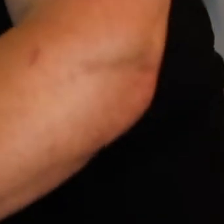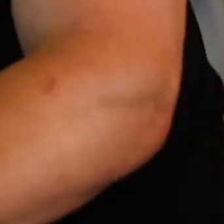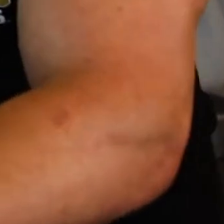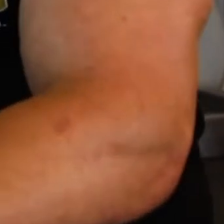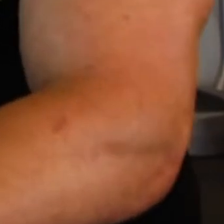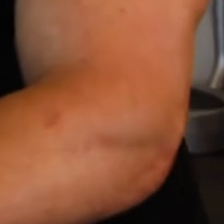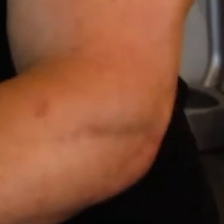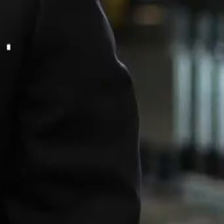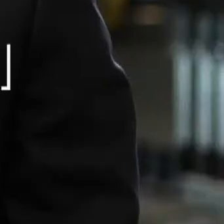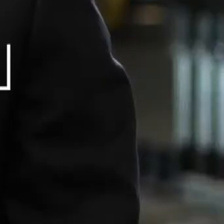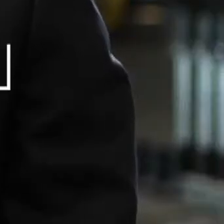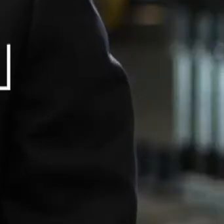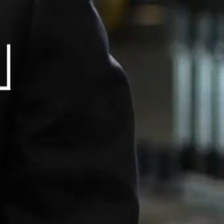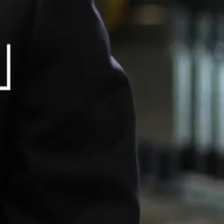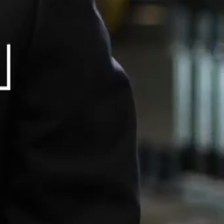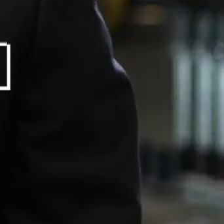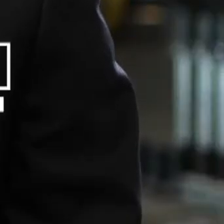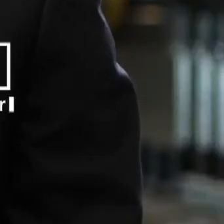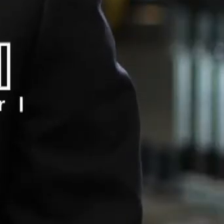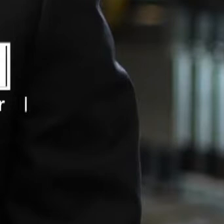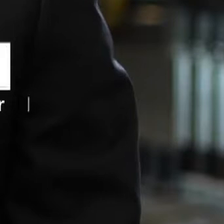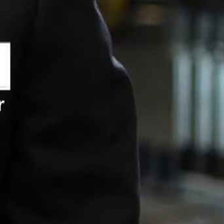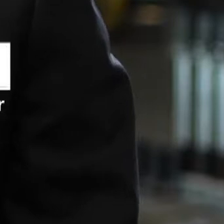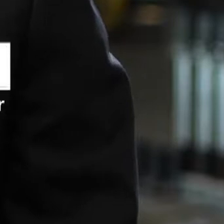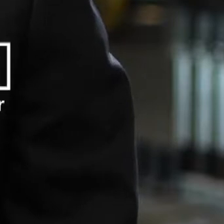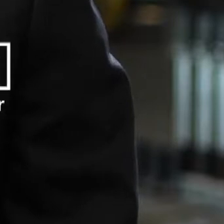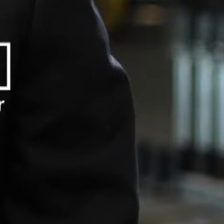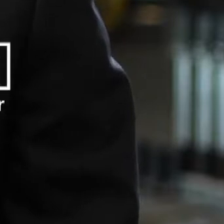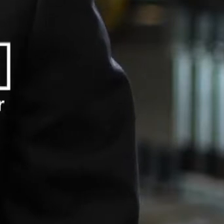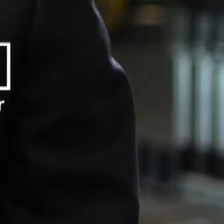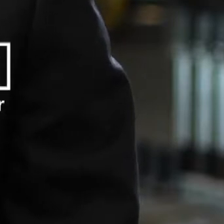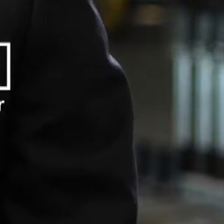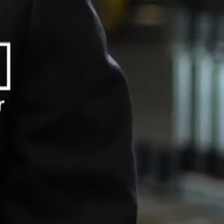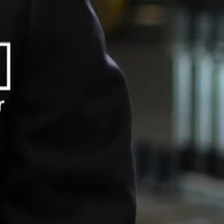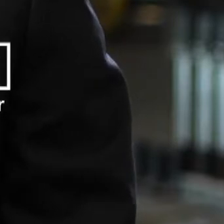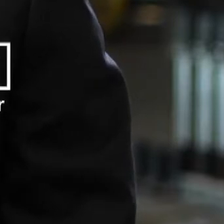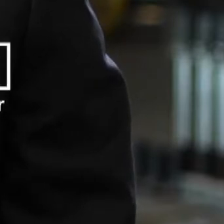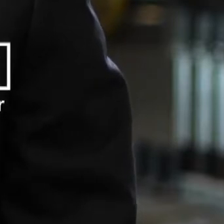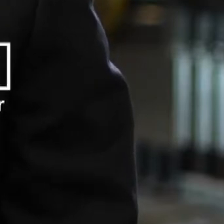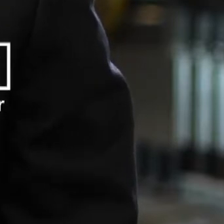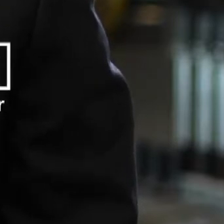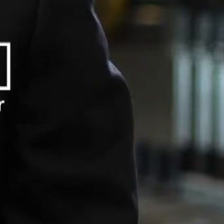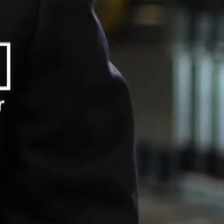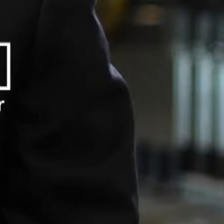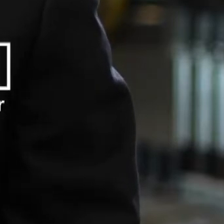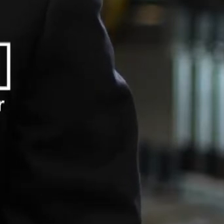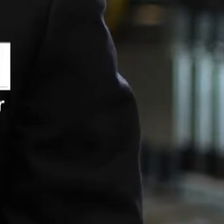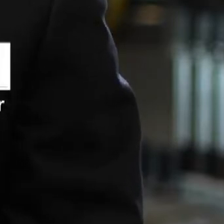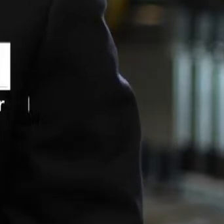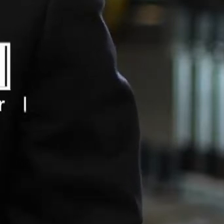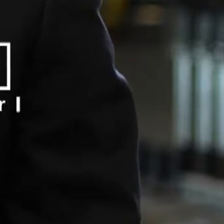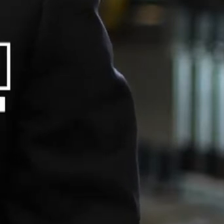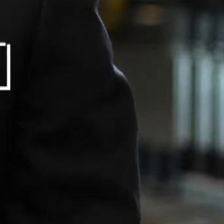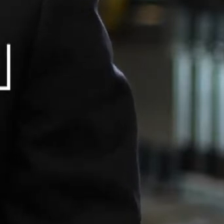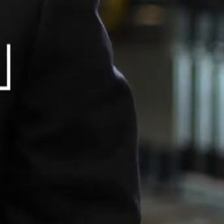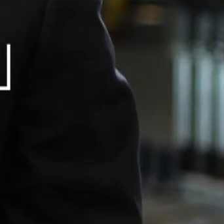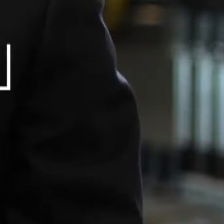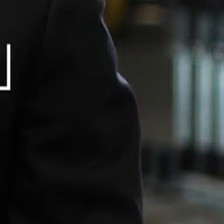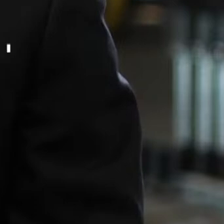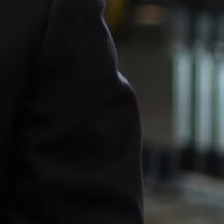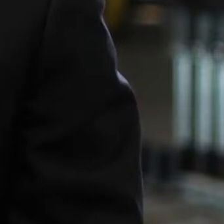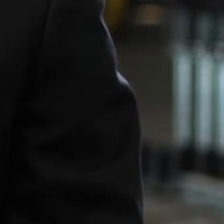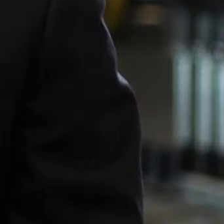all. Students, teachers, researchers, rubbing elbows, collaborating with